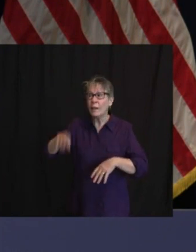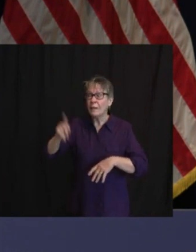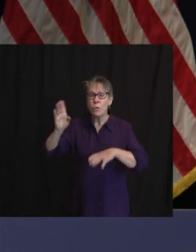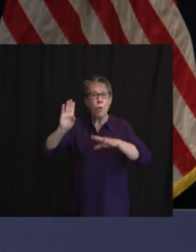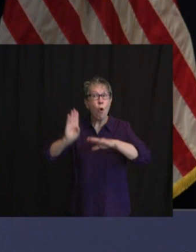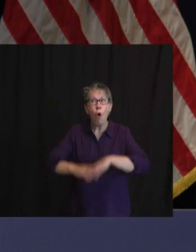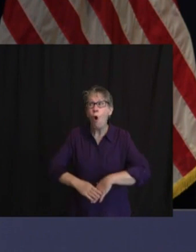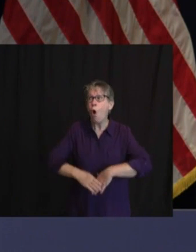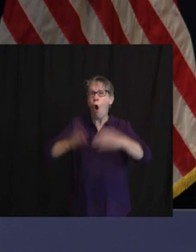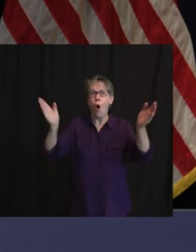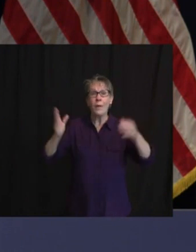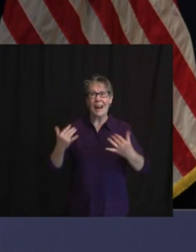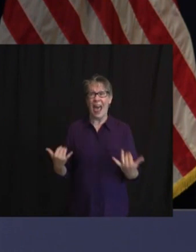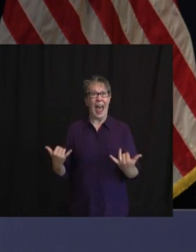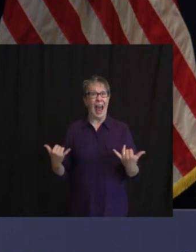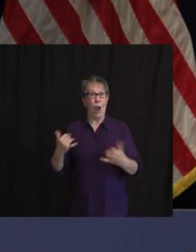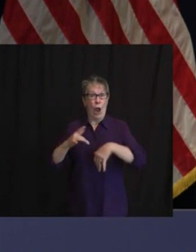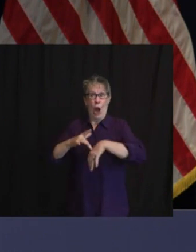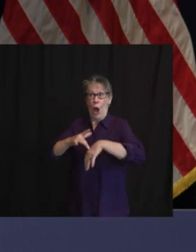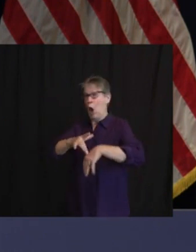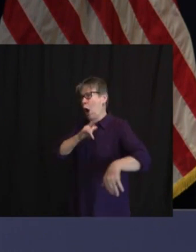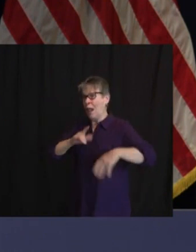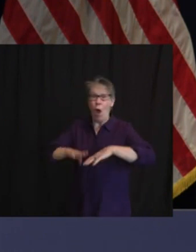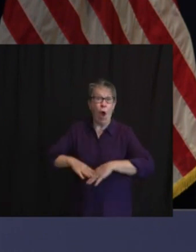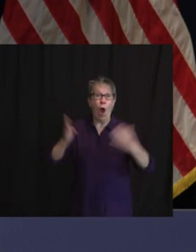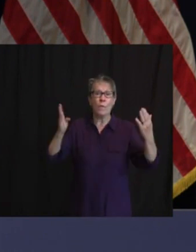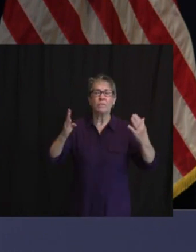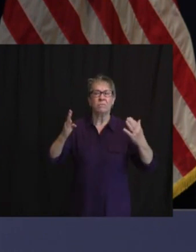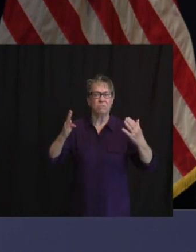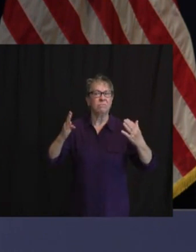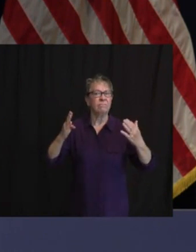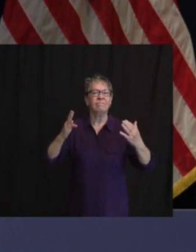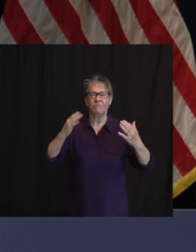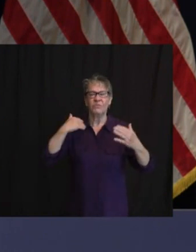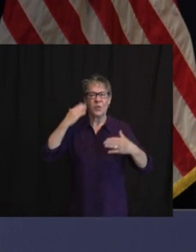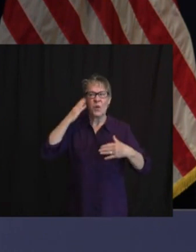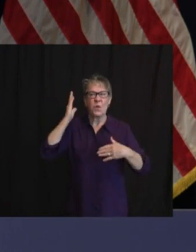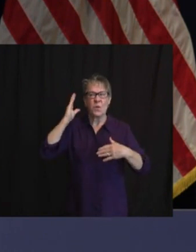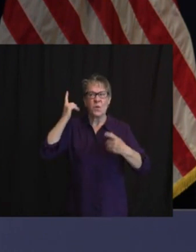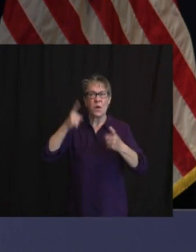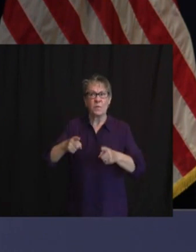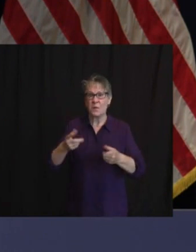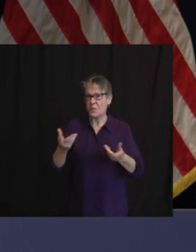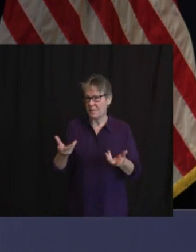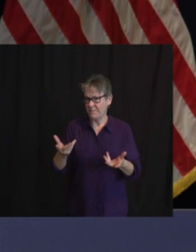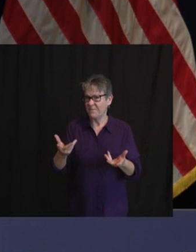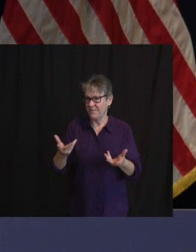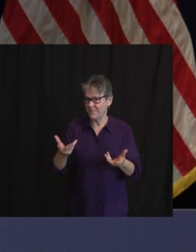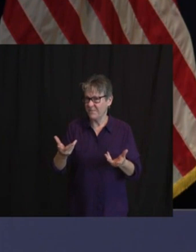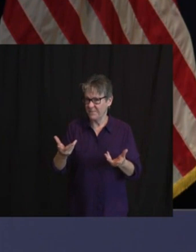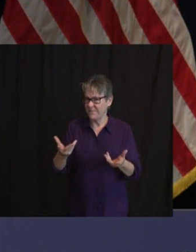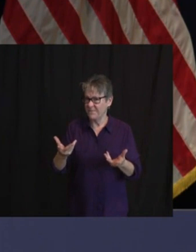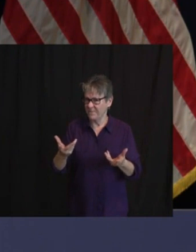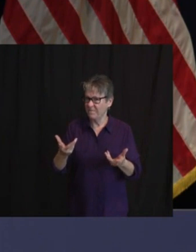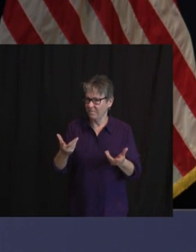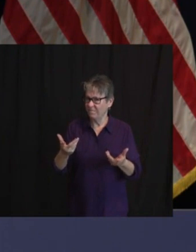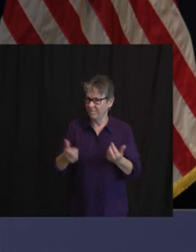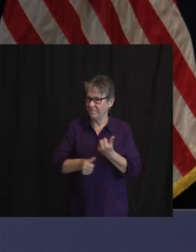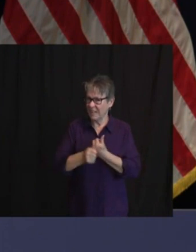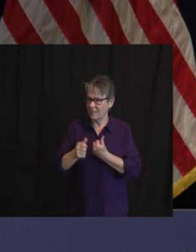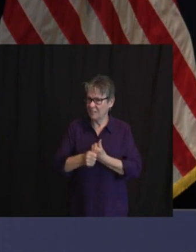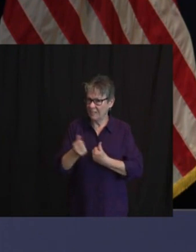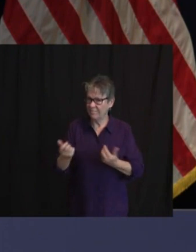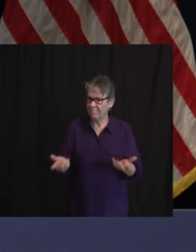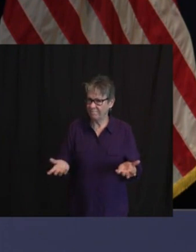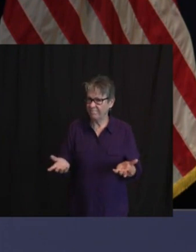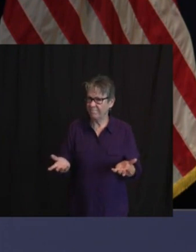it paints a sad but accurate picture of the reality, particularly across race in America,